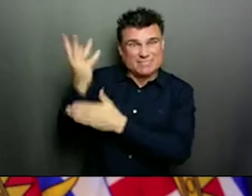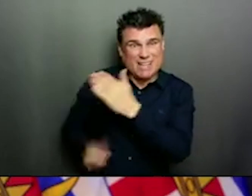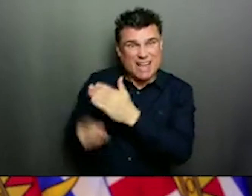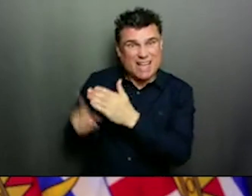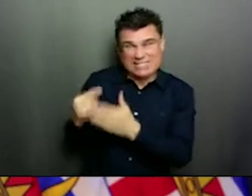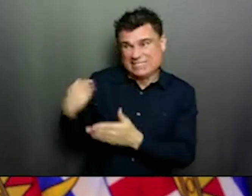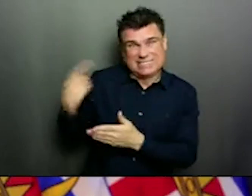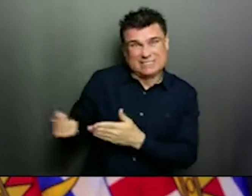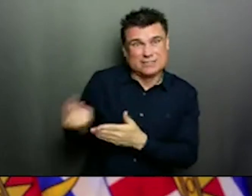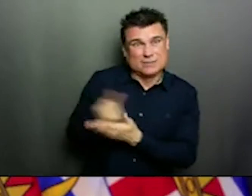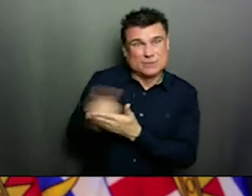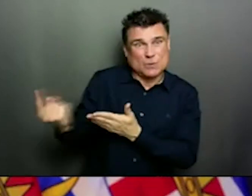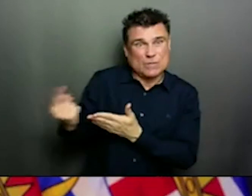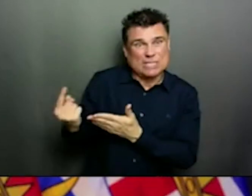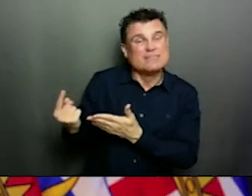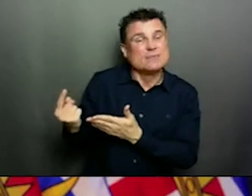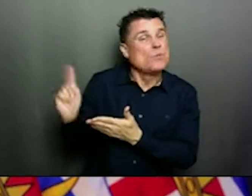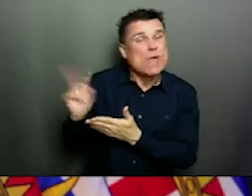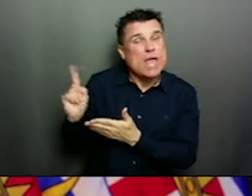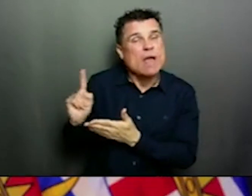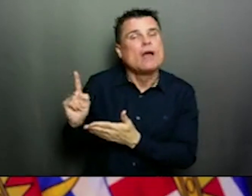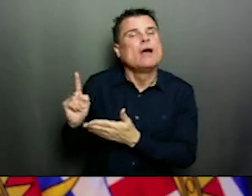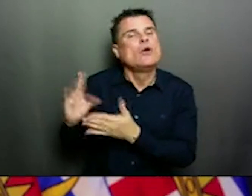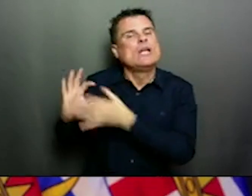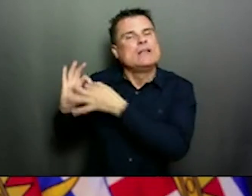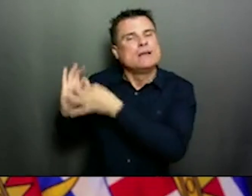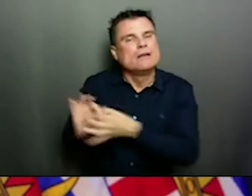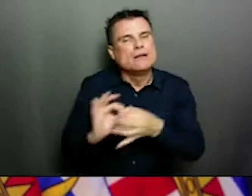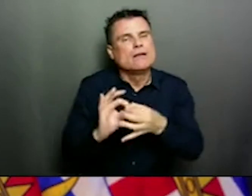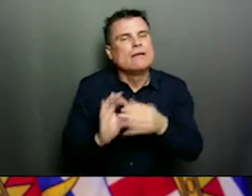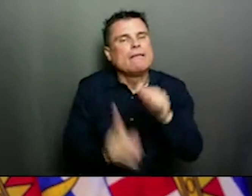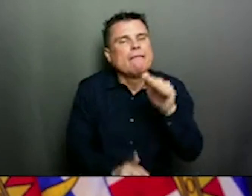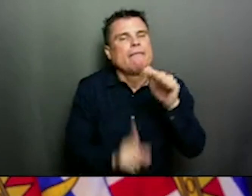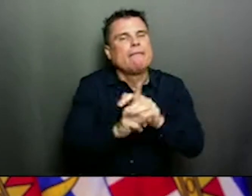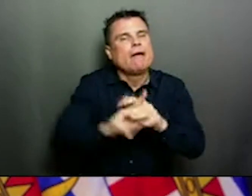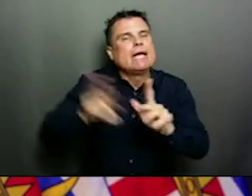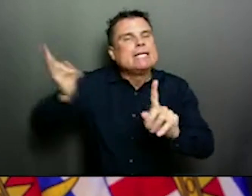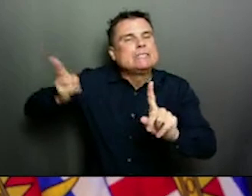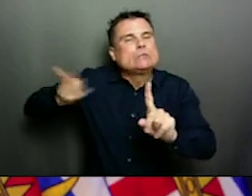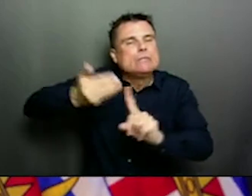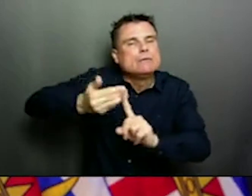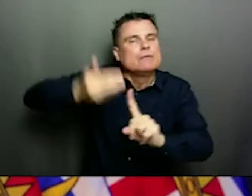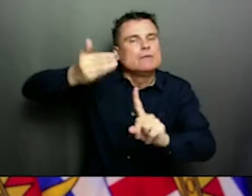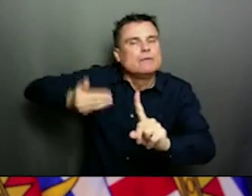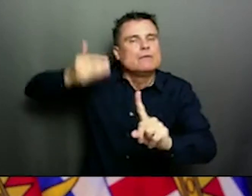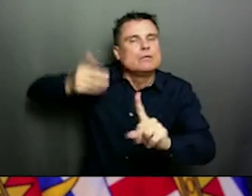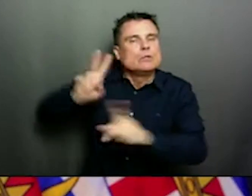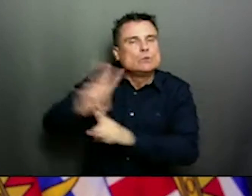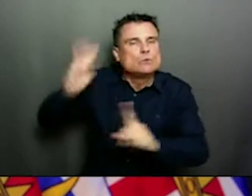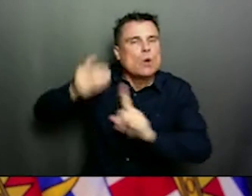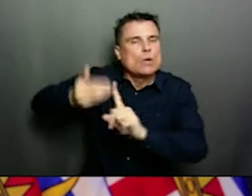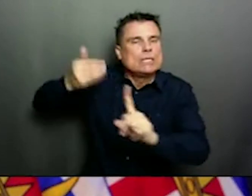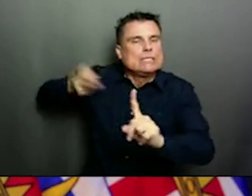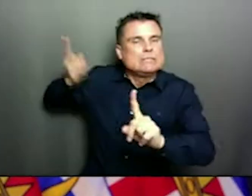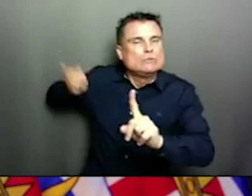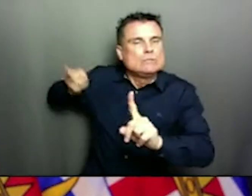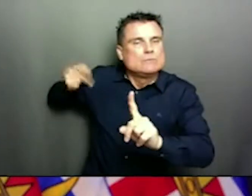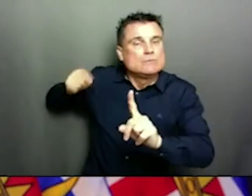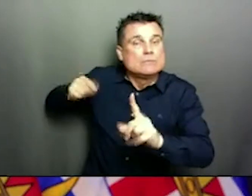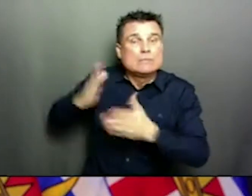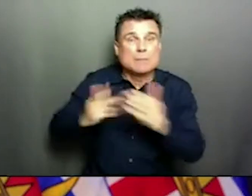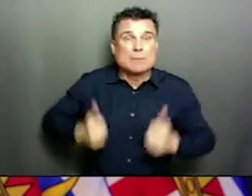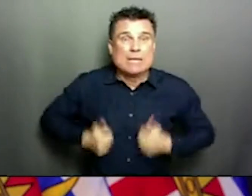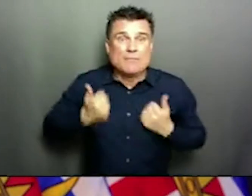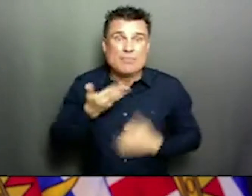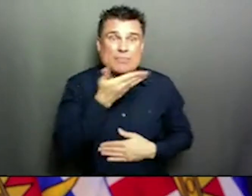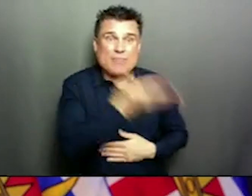weeks, unfortunately. So there are people right now in care homes who have COVID-19, and we are sending